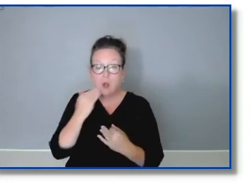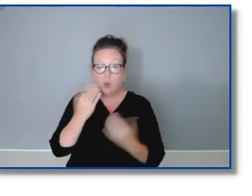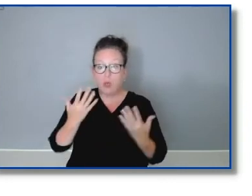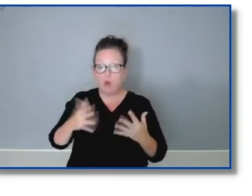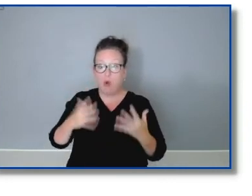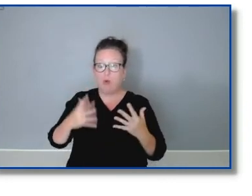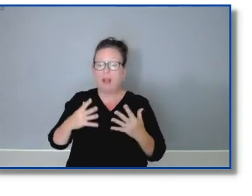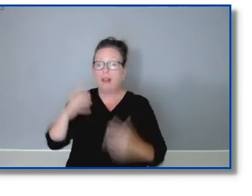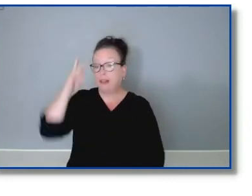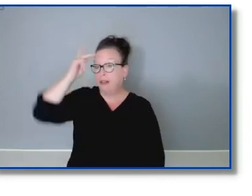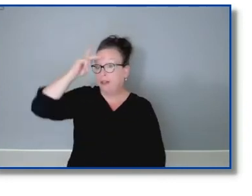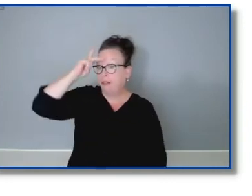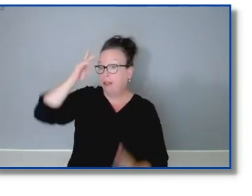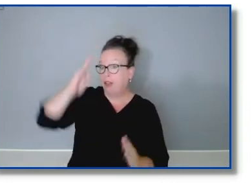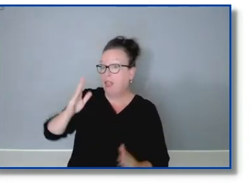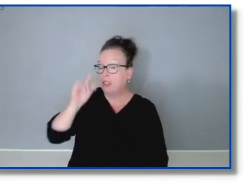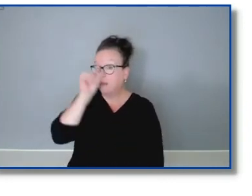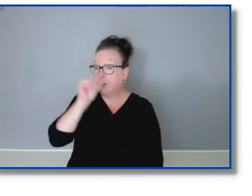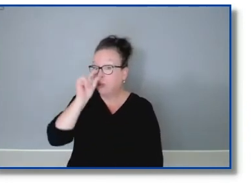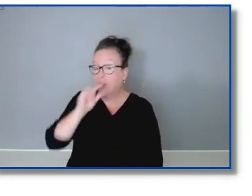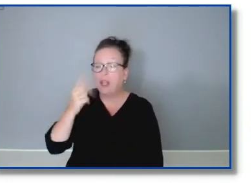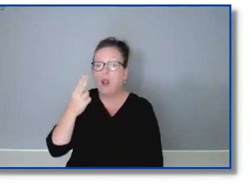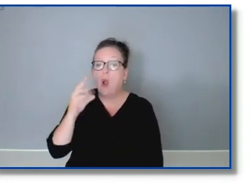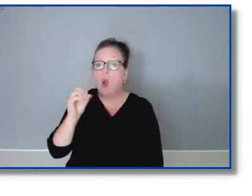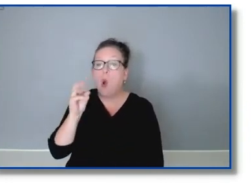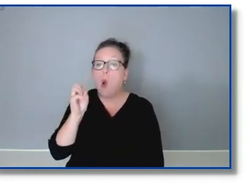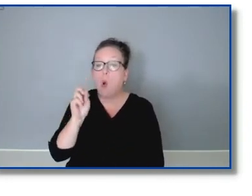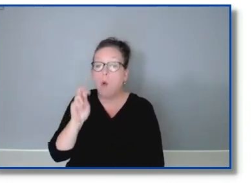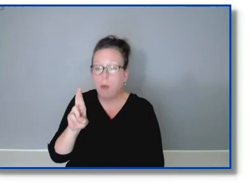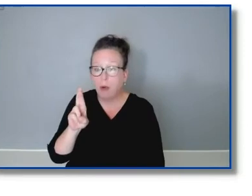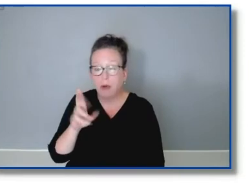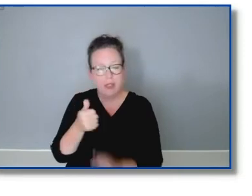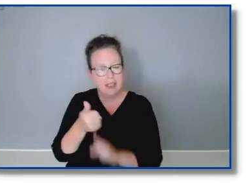was just a person that somehow